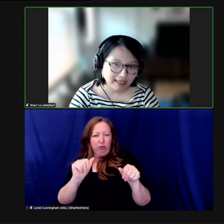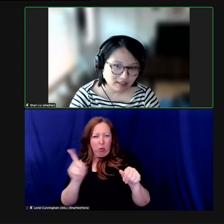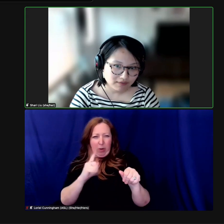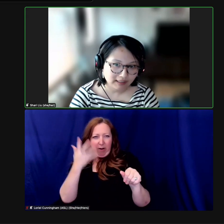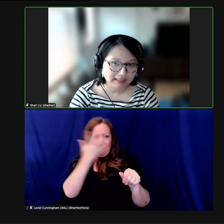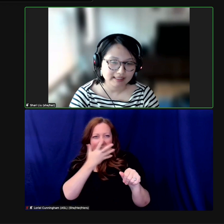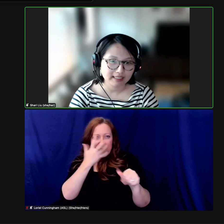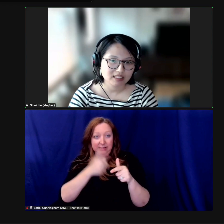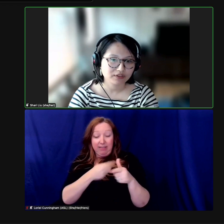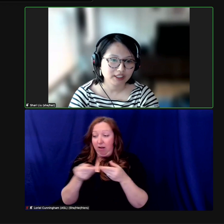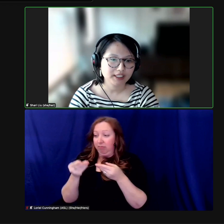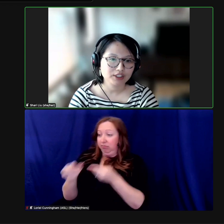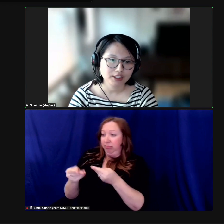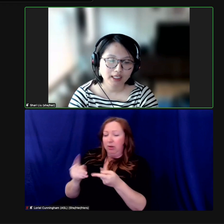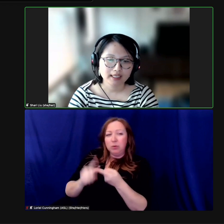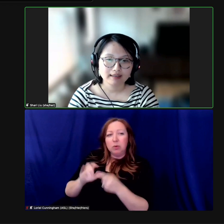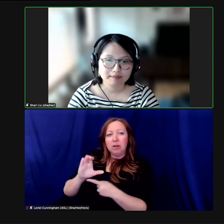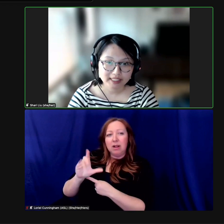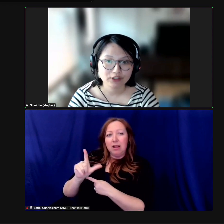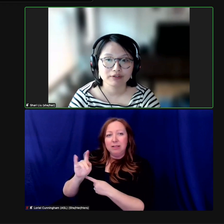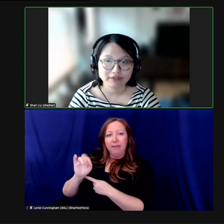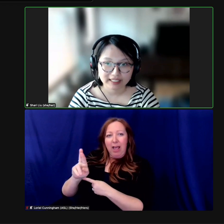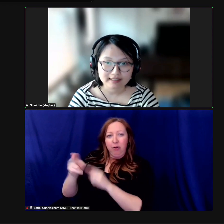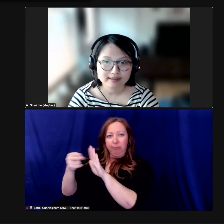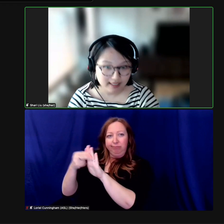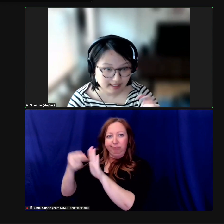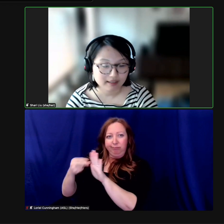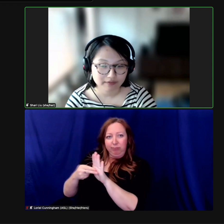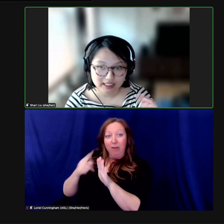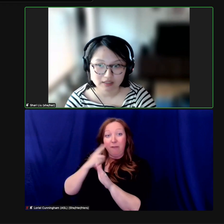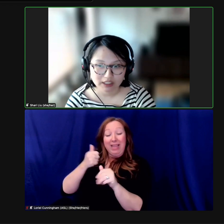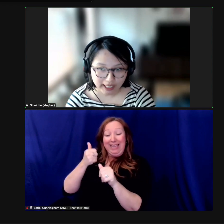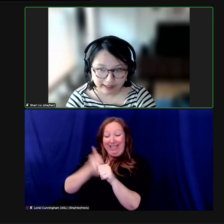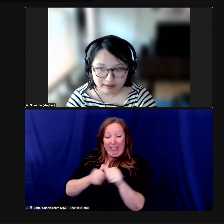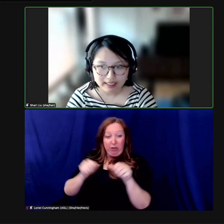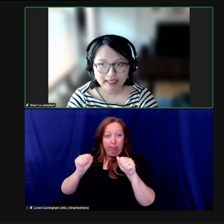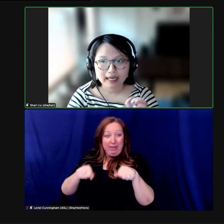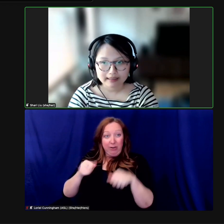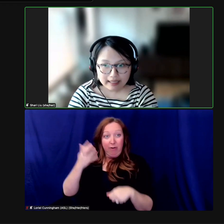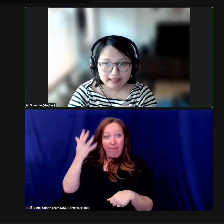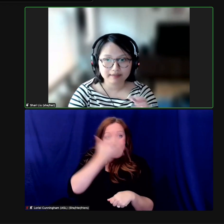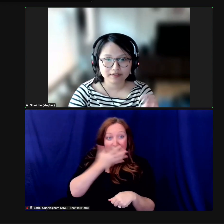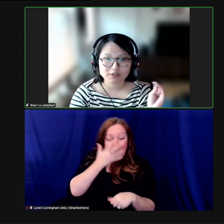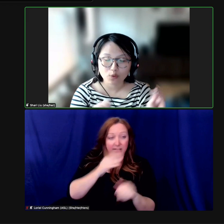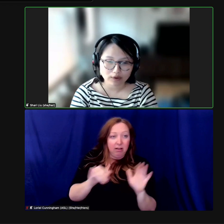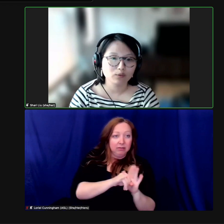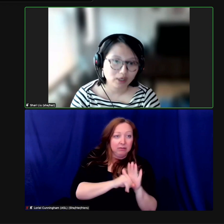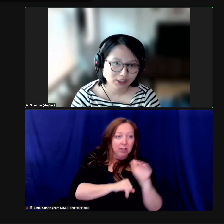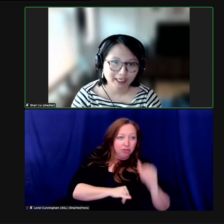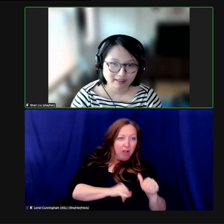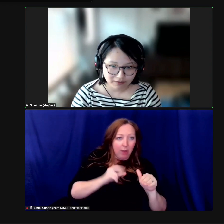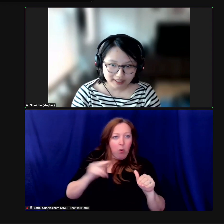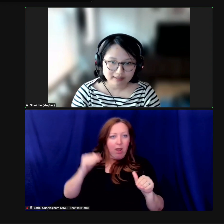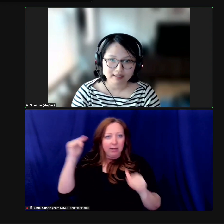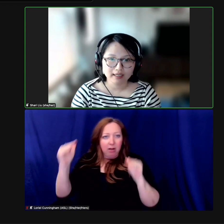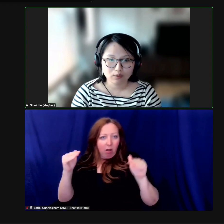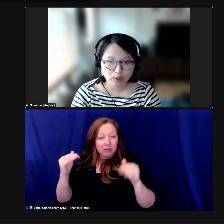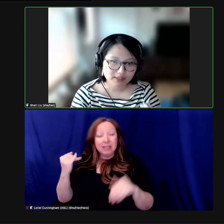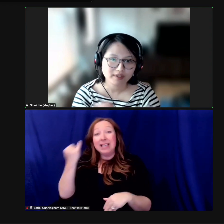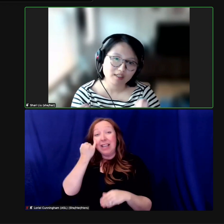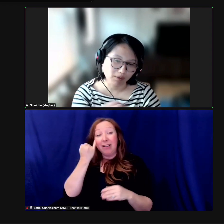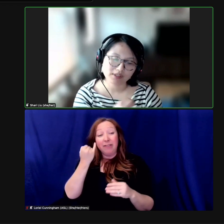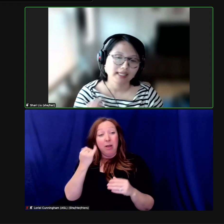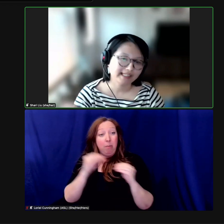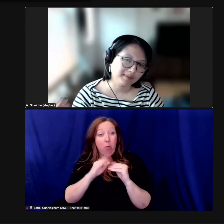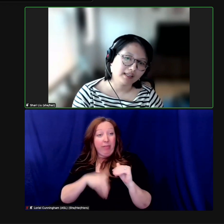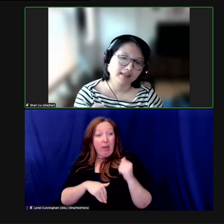into a classifier that says for each potential face, is it the face of a child? And then if there's more than one child's face, which